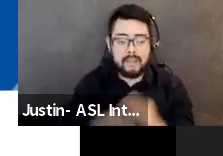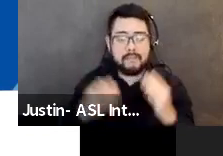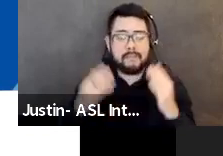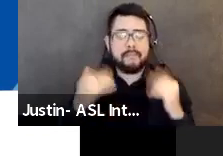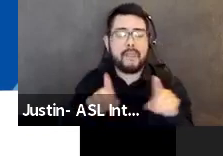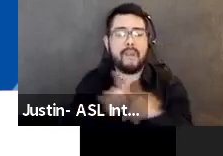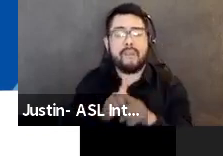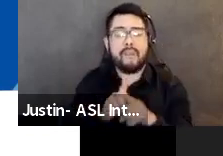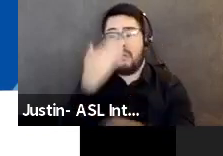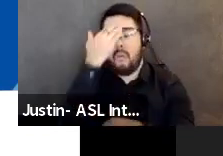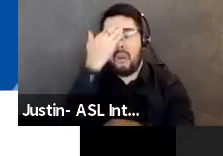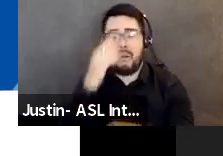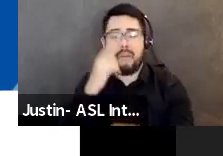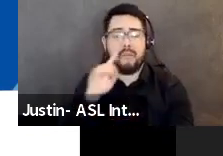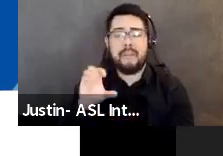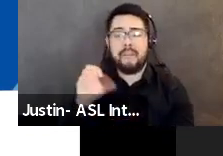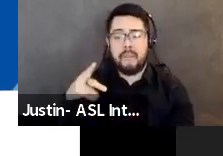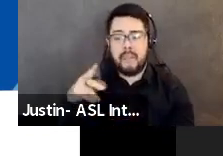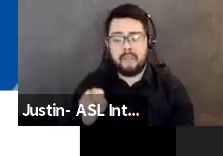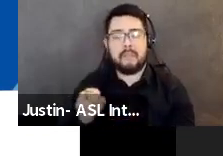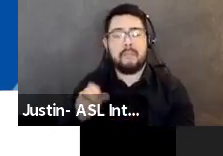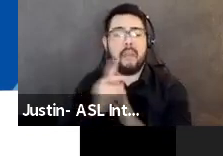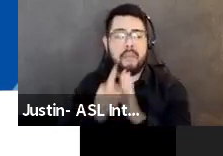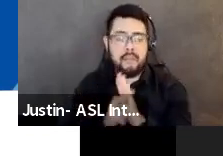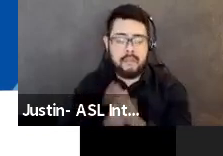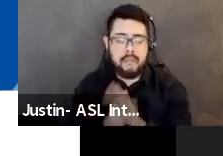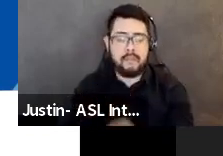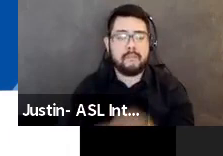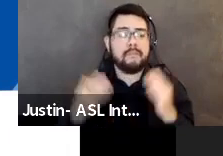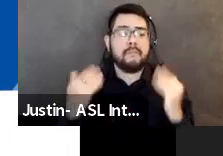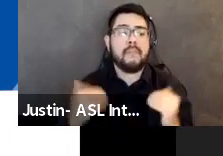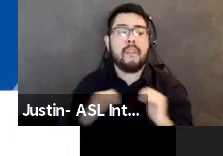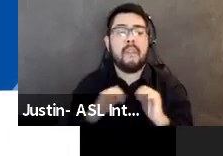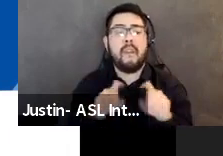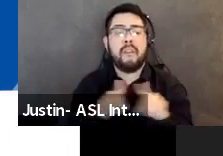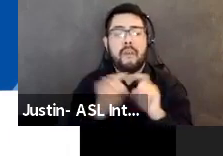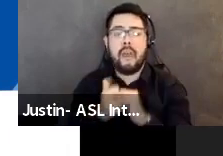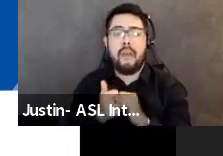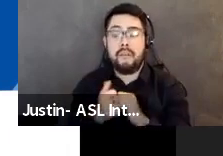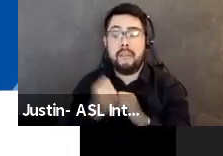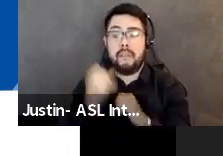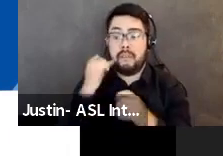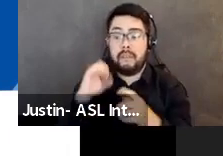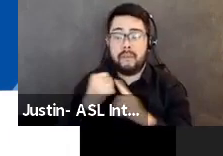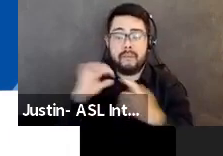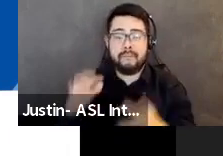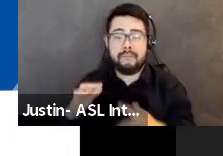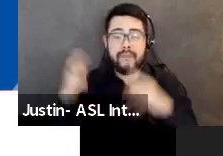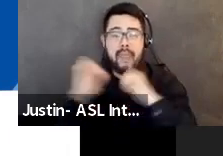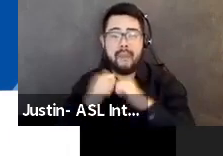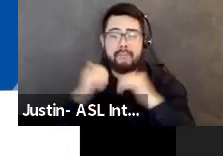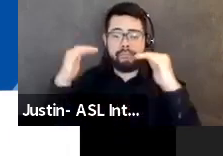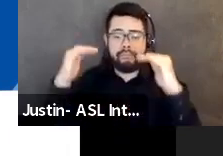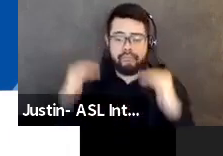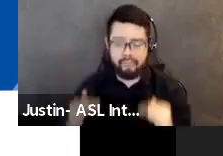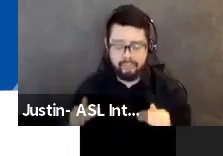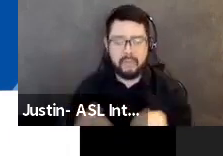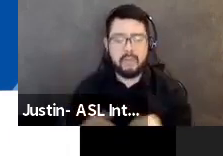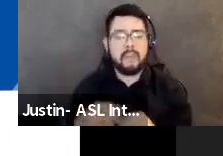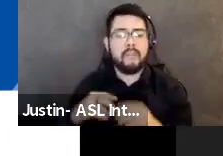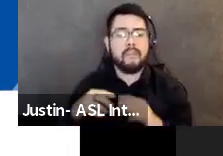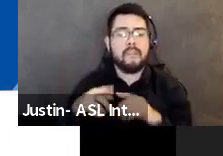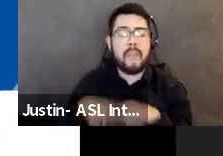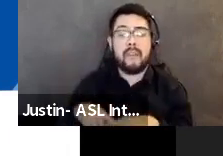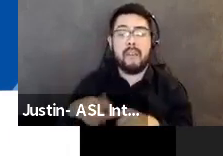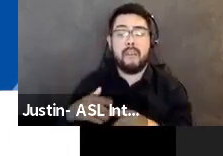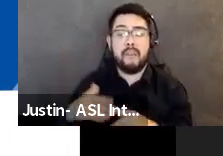awareness and cps policies additional de-escalation protocols based on youth development um and additional